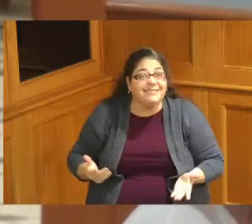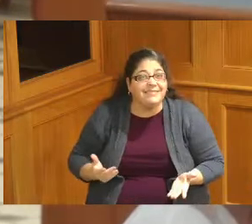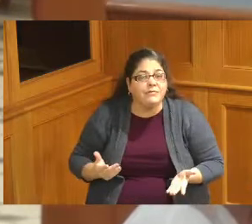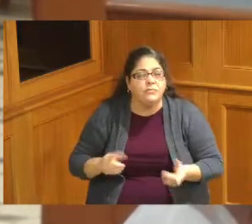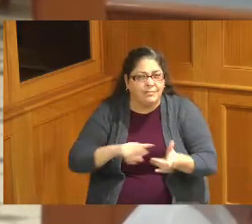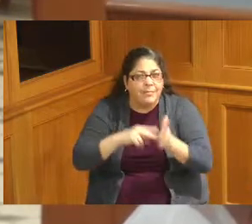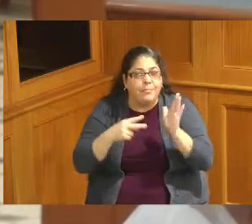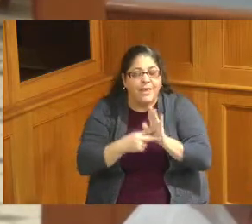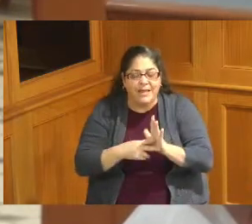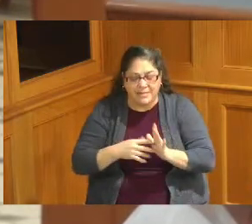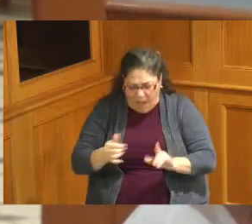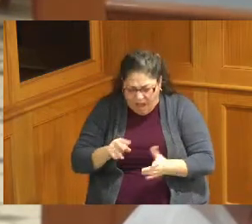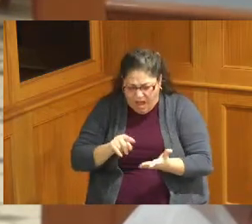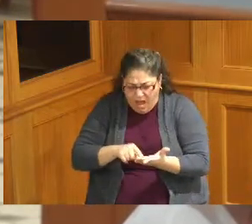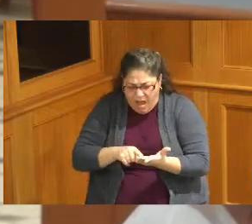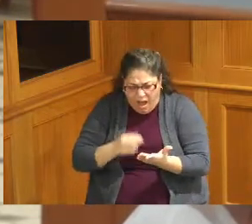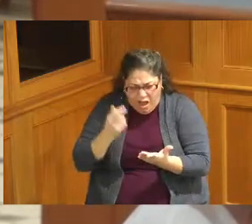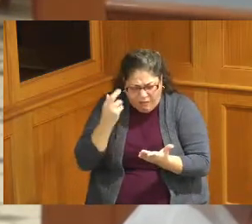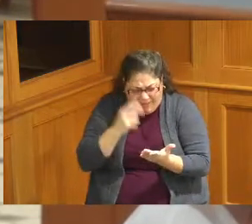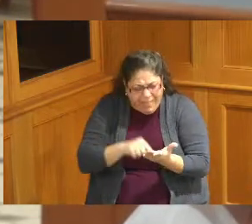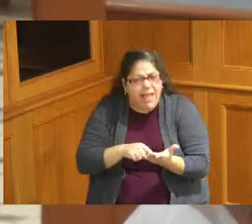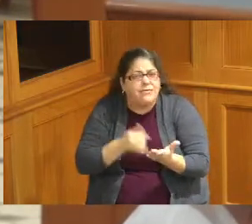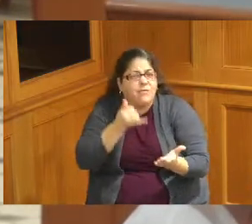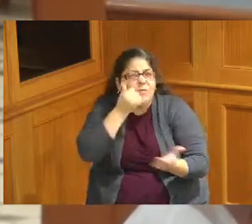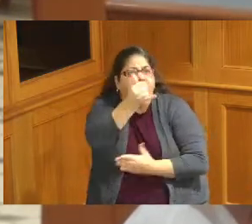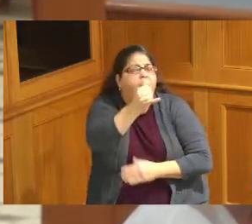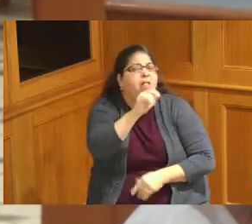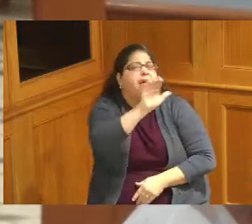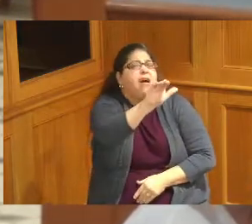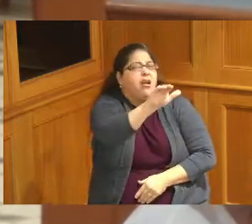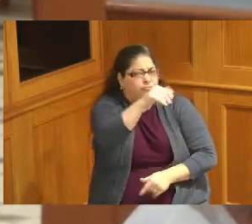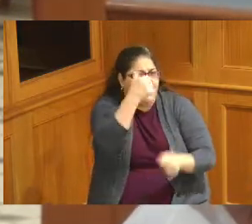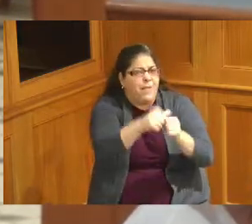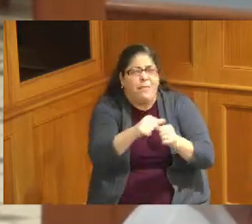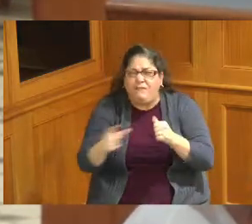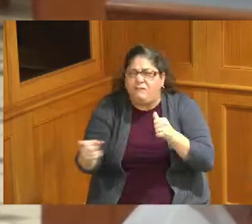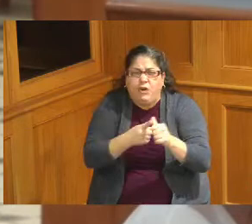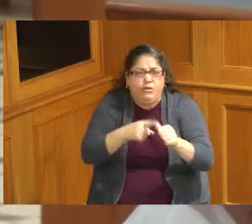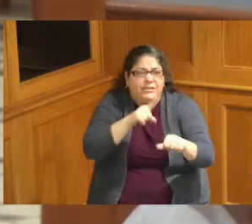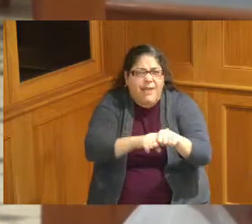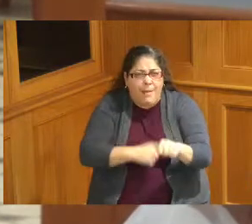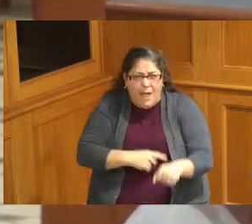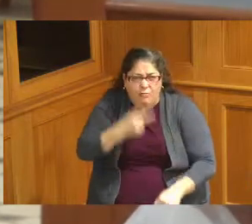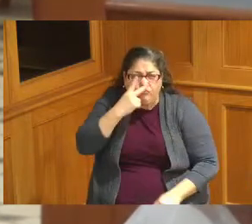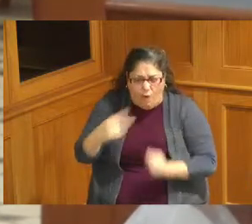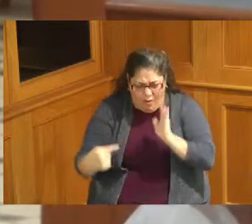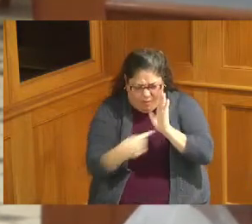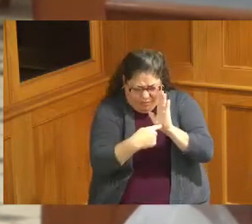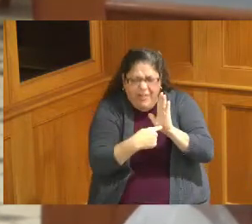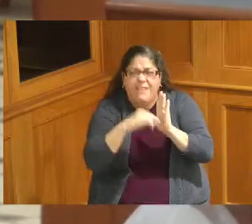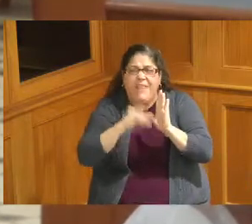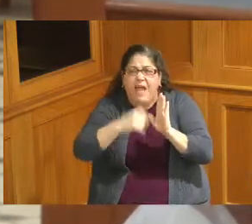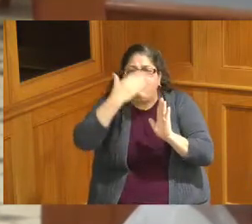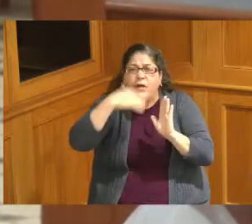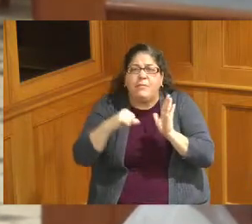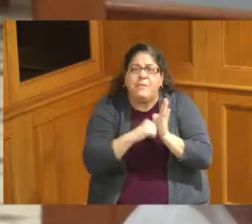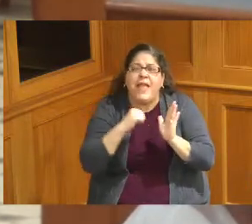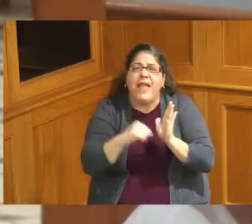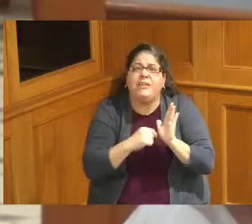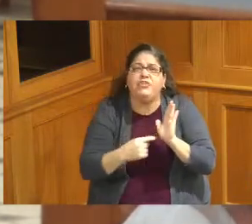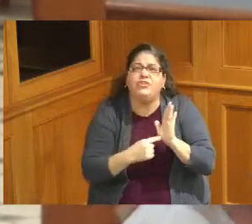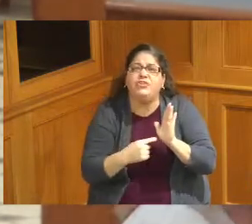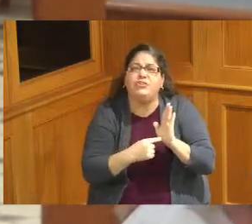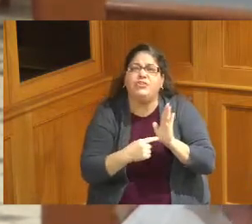you for that, for what you guys are doing. Because he said, that's the first time I've ever seen this. And so that's what I'm going to talk about